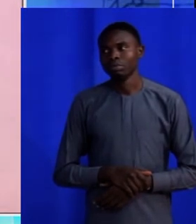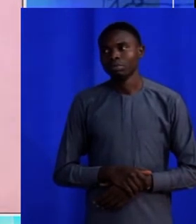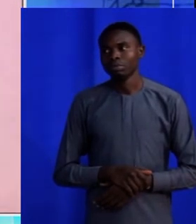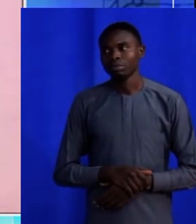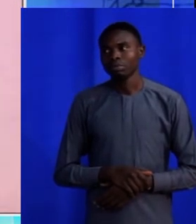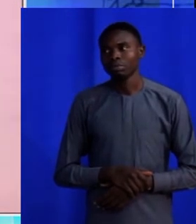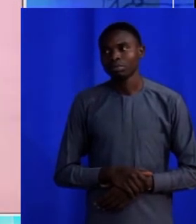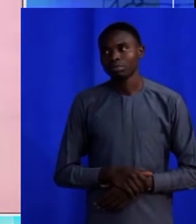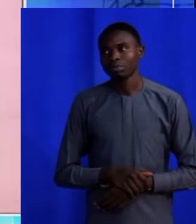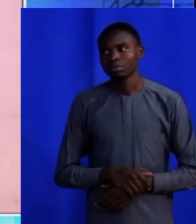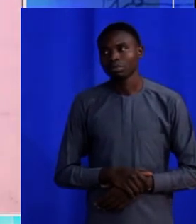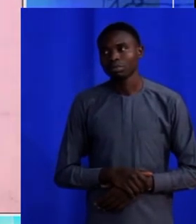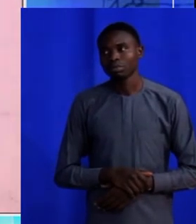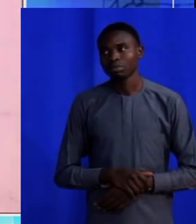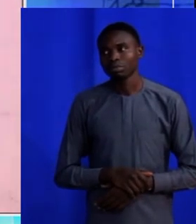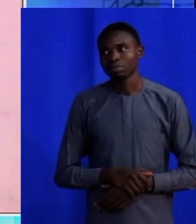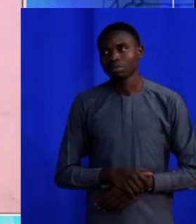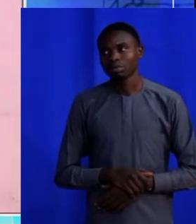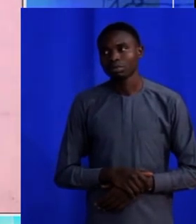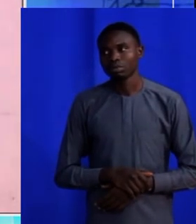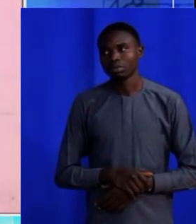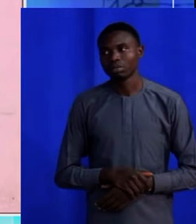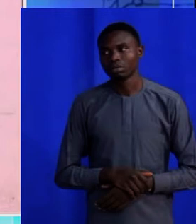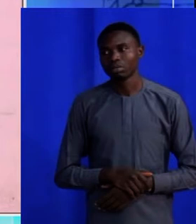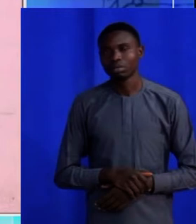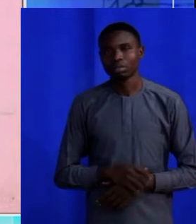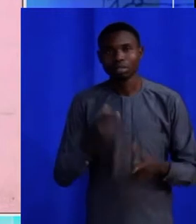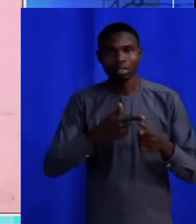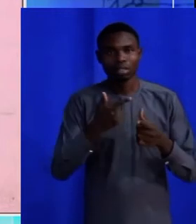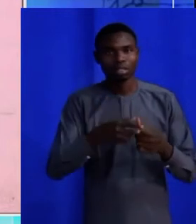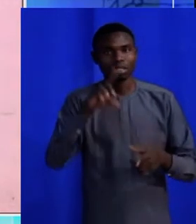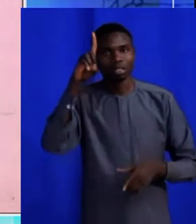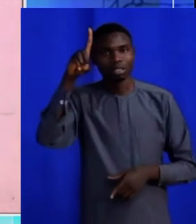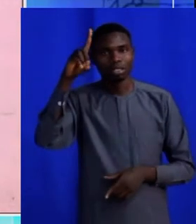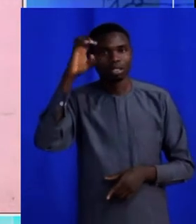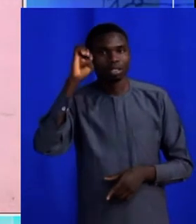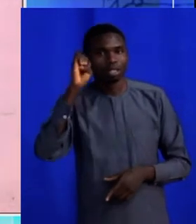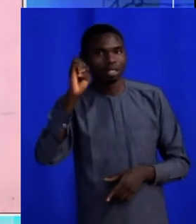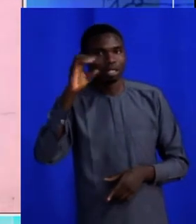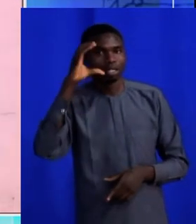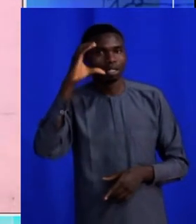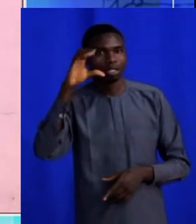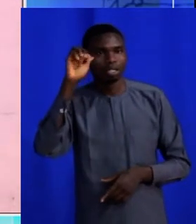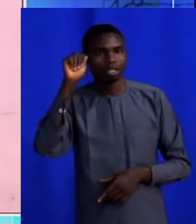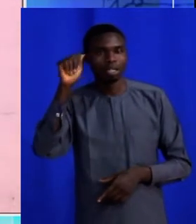Some animals are important or good in hunting, some of them.